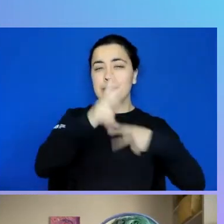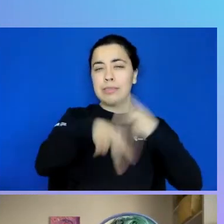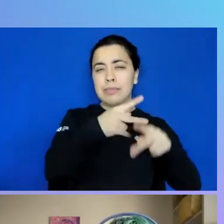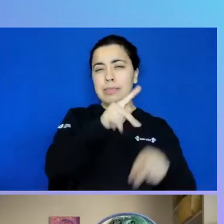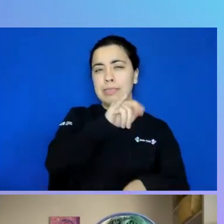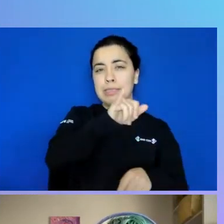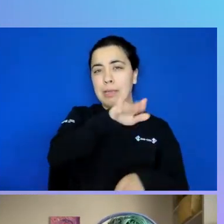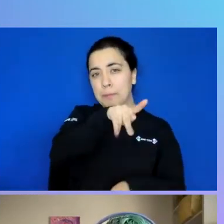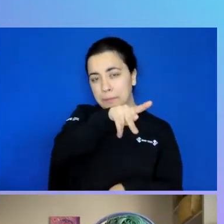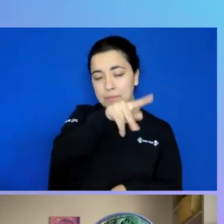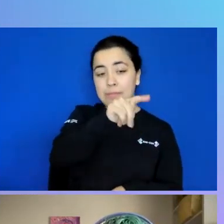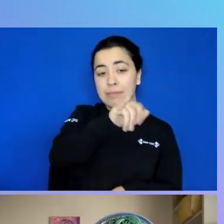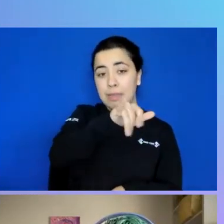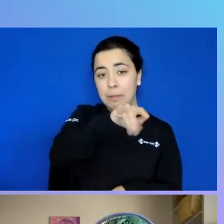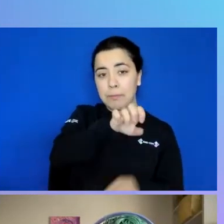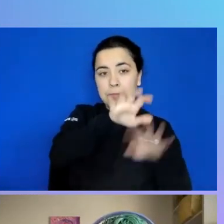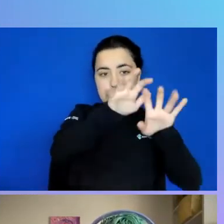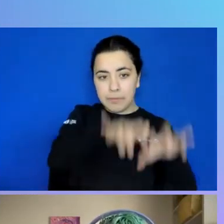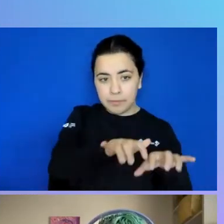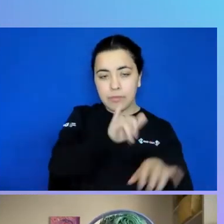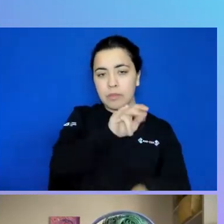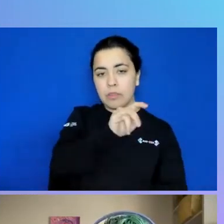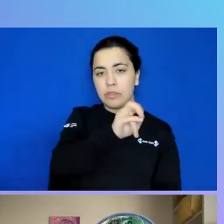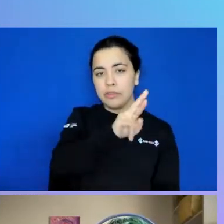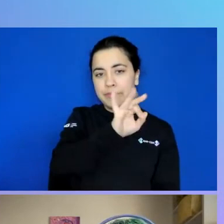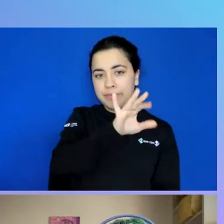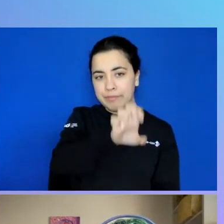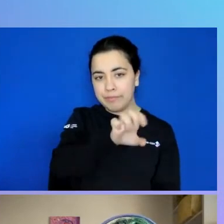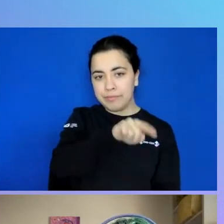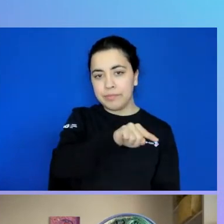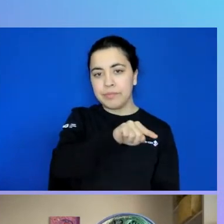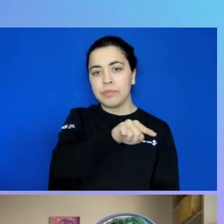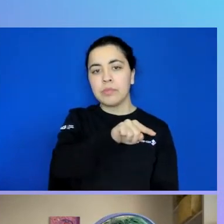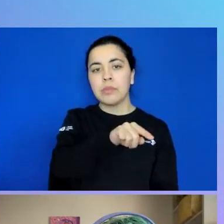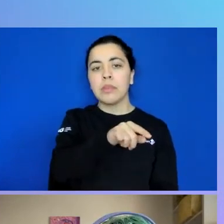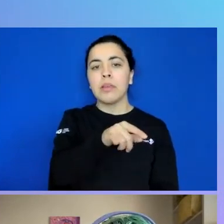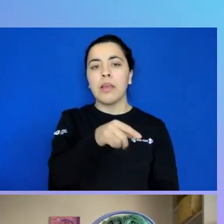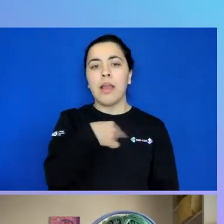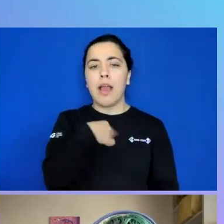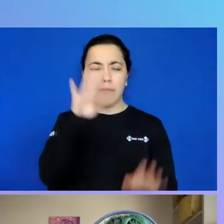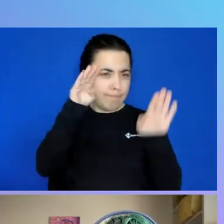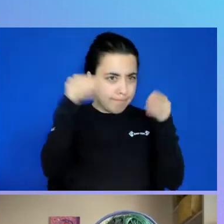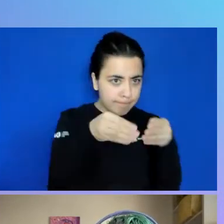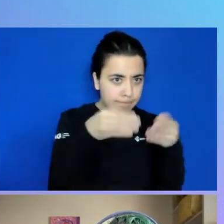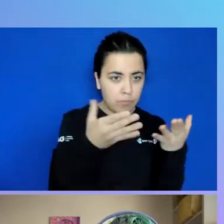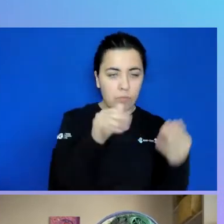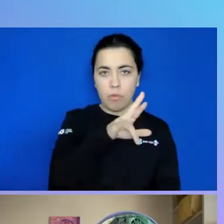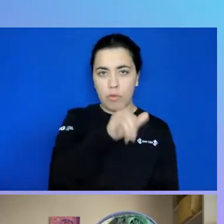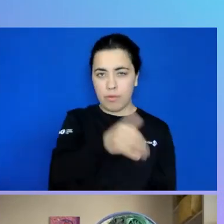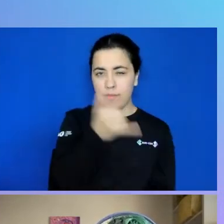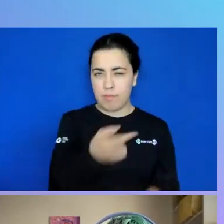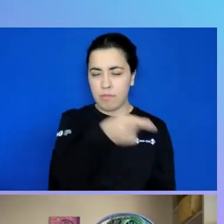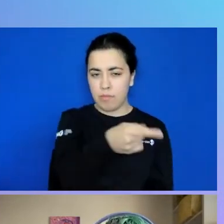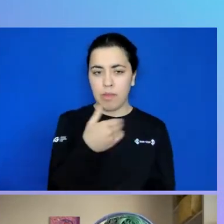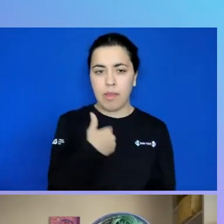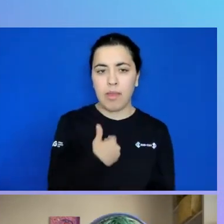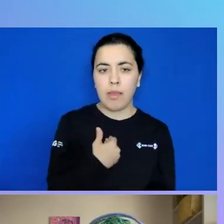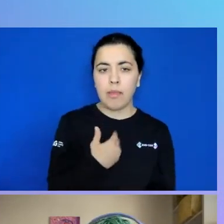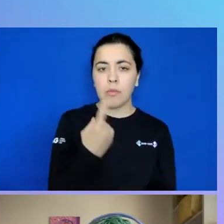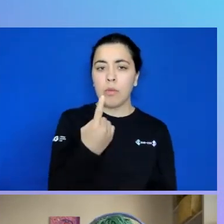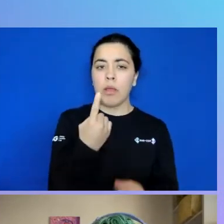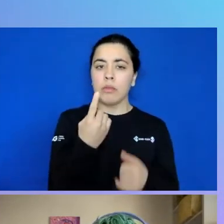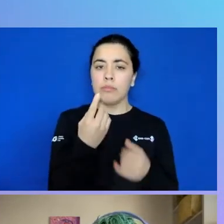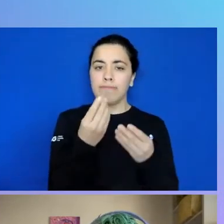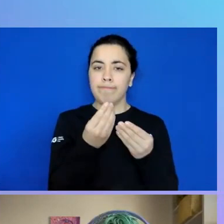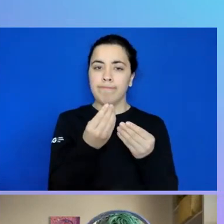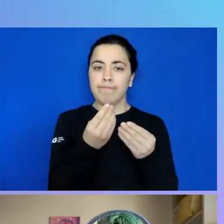excluded most of the other properties and just focusing on the one related to aria right now. So we have a property called association with a